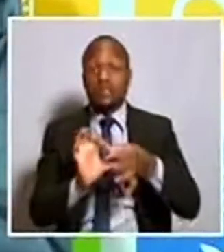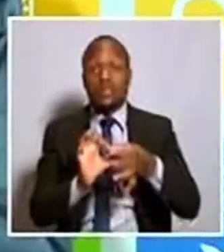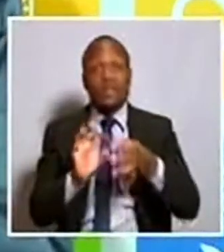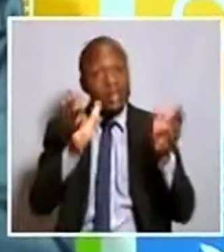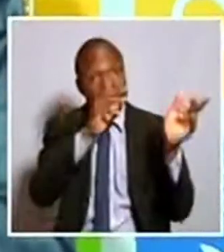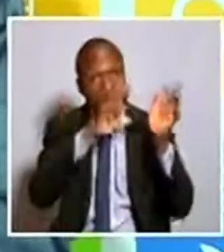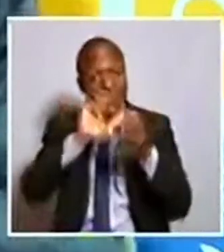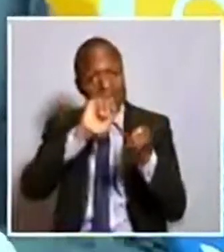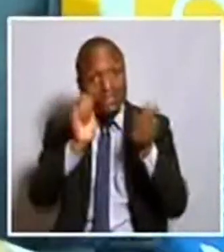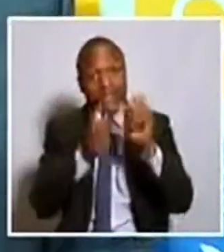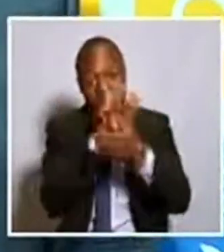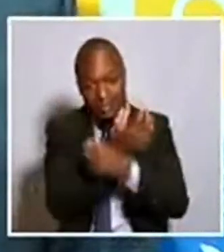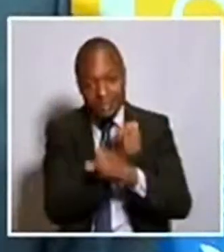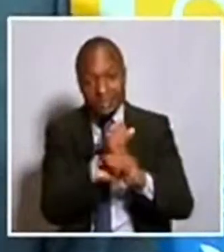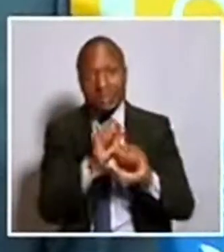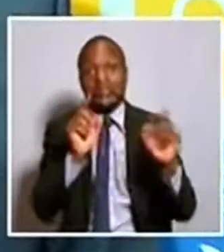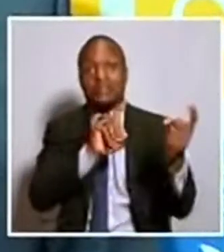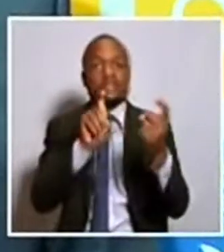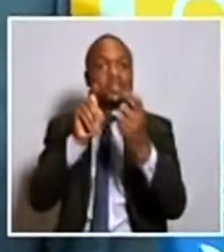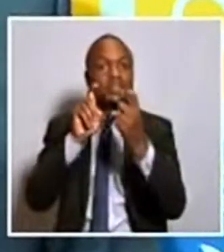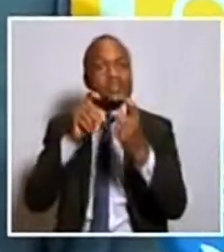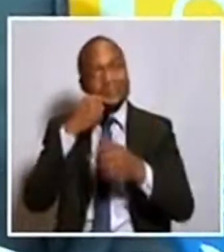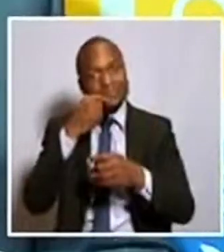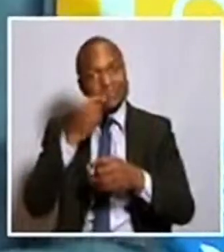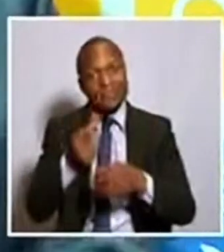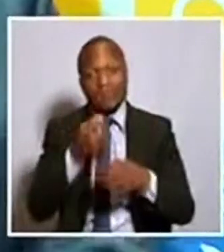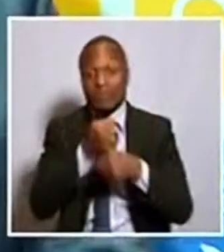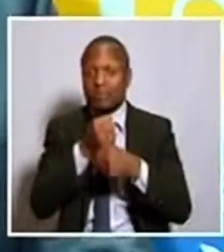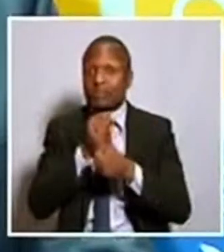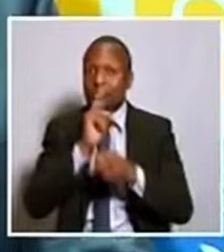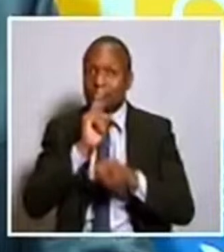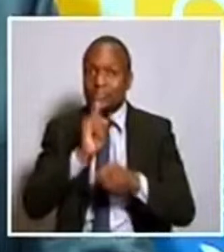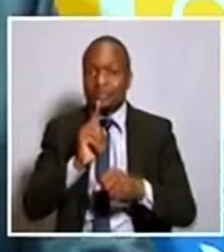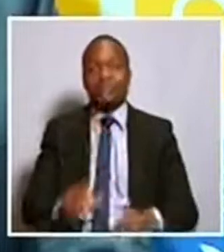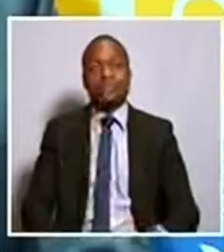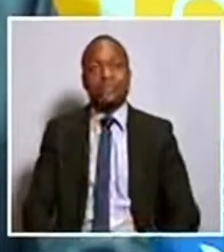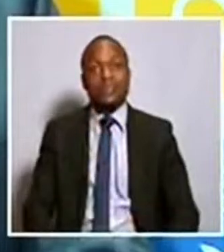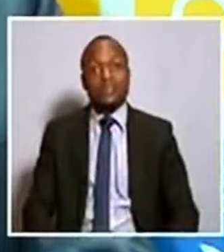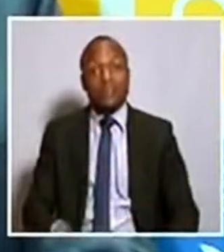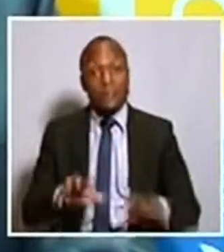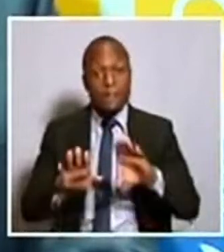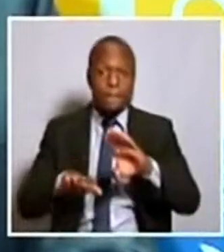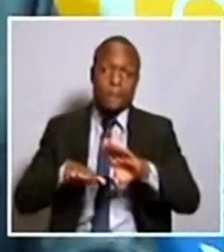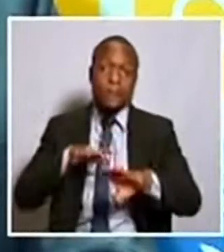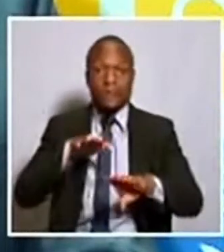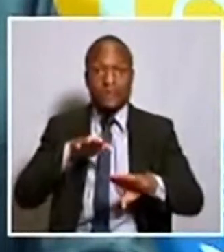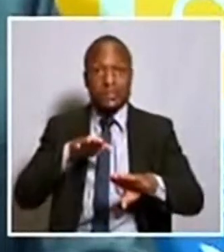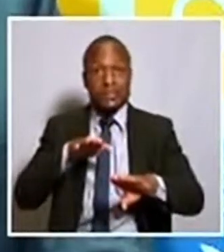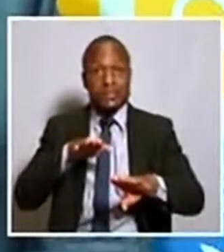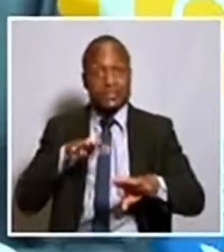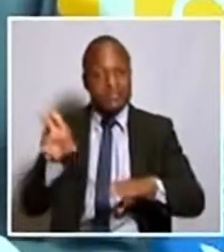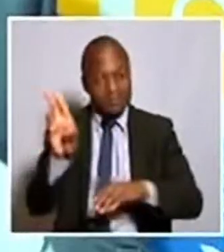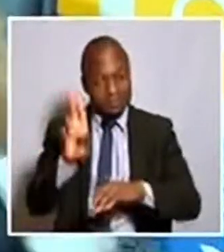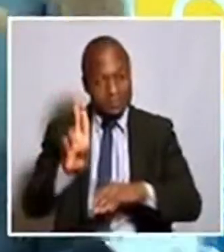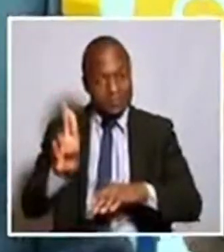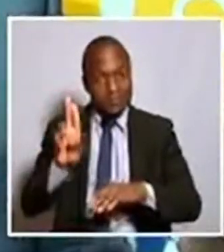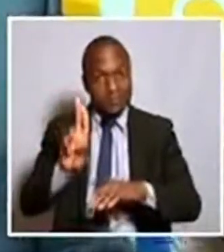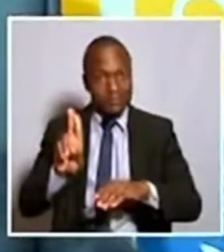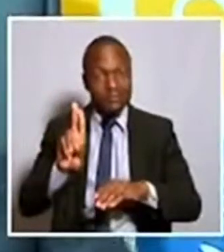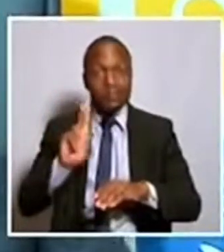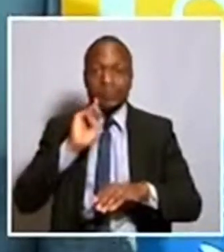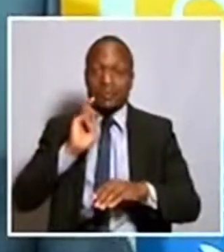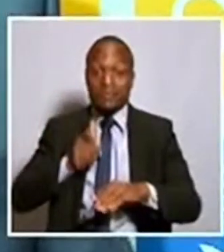addresses the challenges that I have just mentioned, to make sure that the steps that we are moving forward will be able